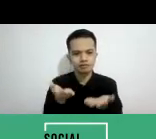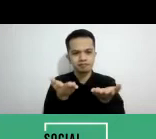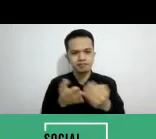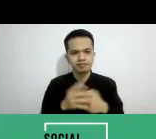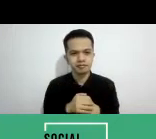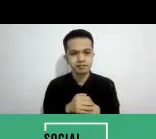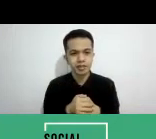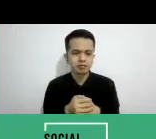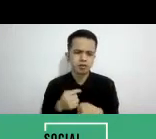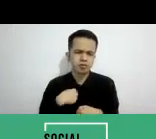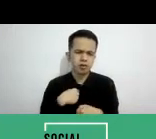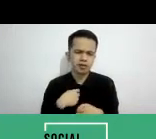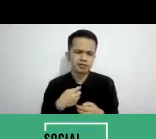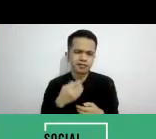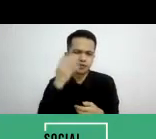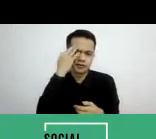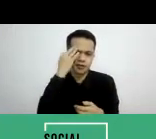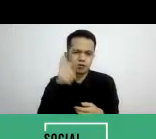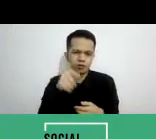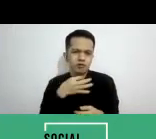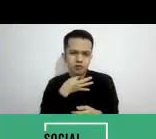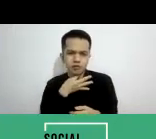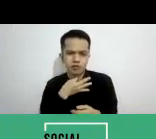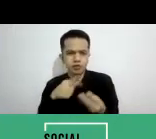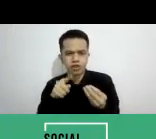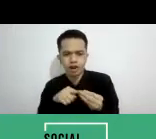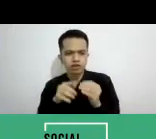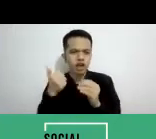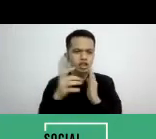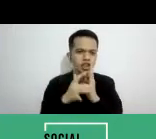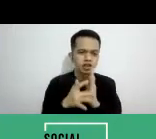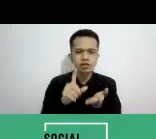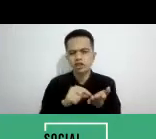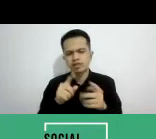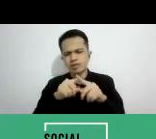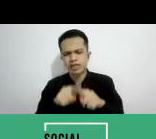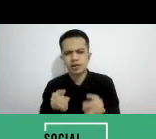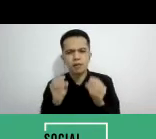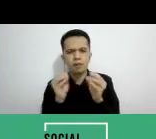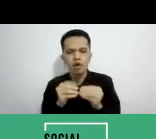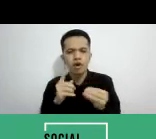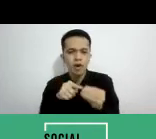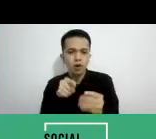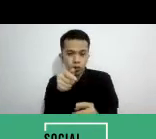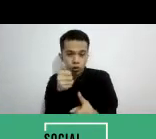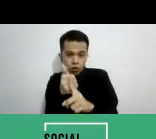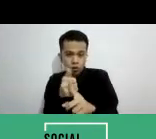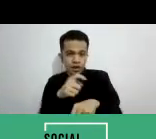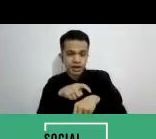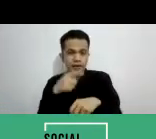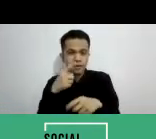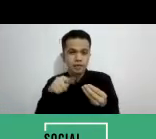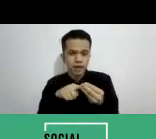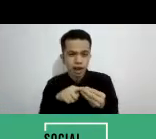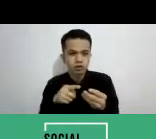may want to be curious, about the other technologies like laser cutters, 3D printers, or you want to know more at your own pace about new technologies and how